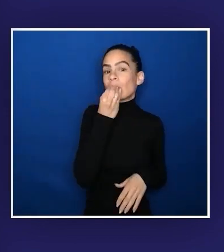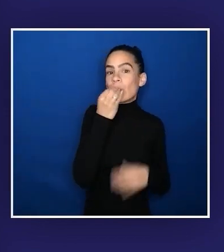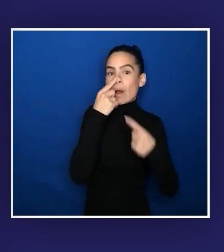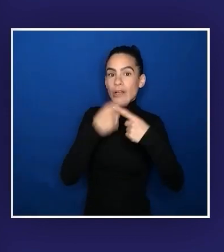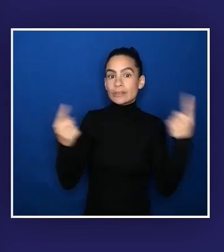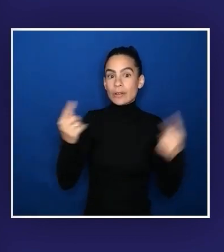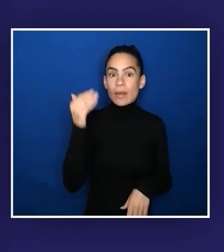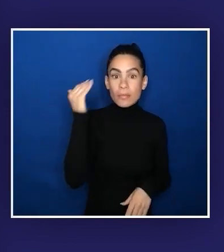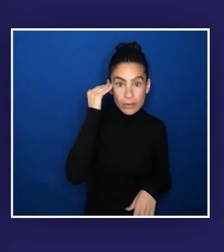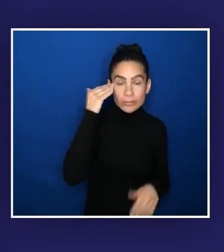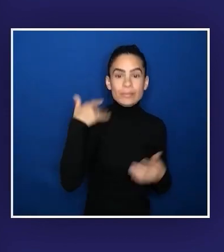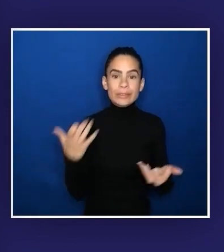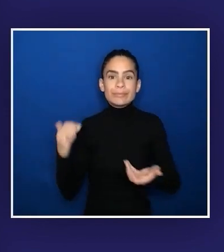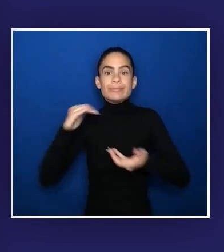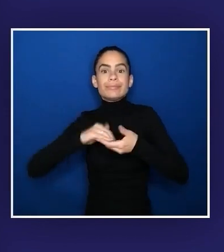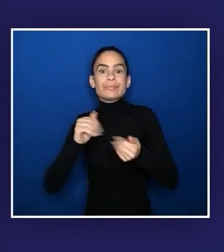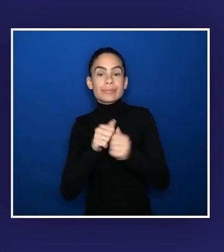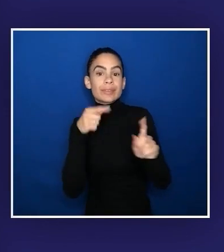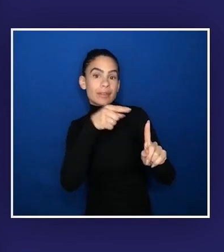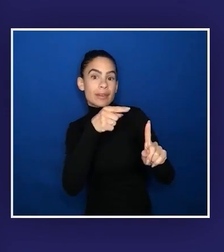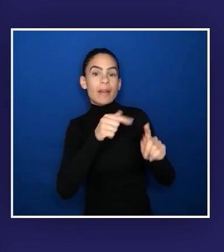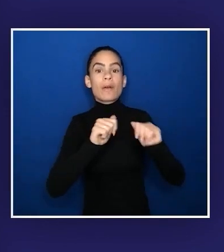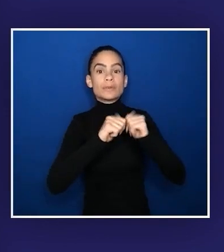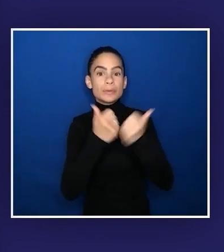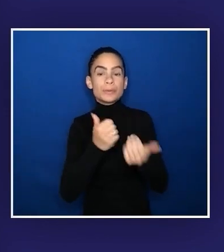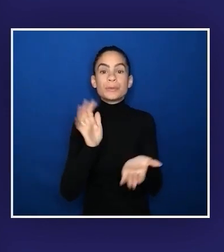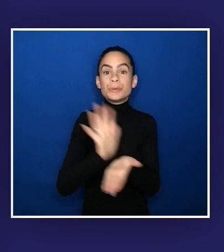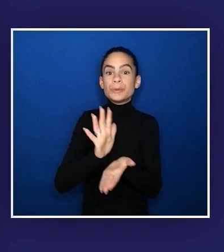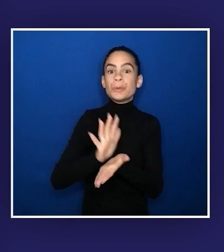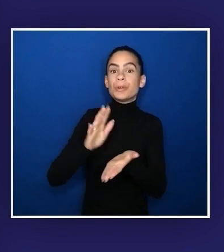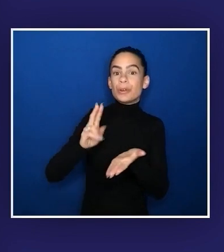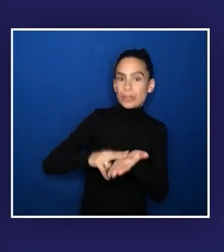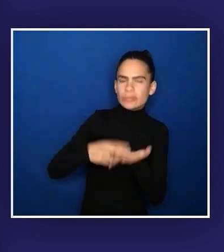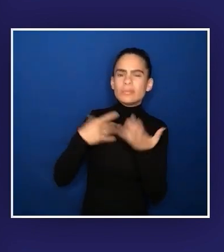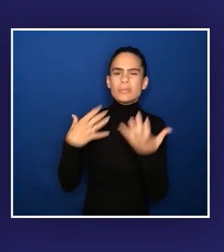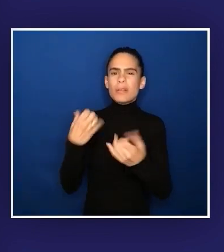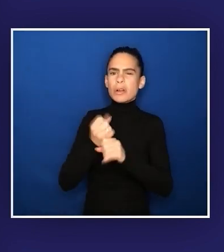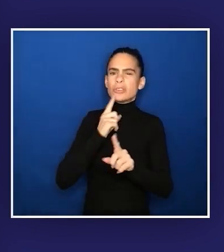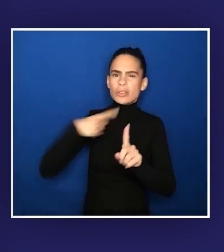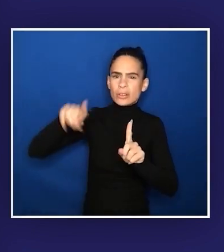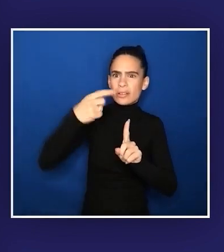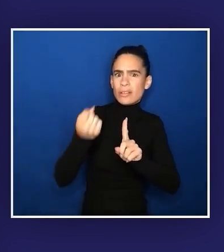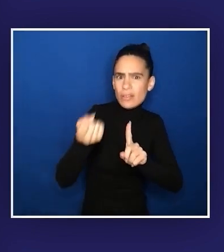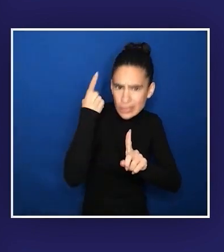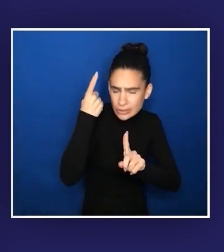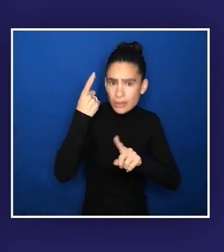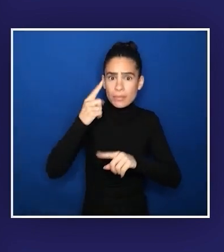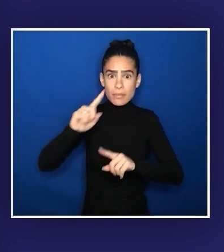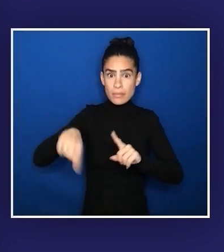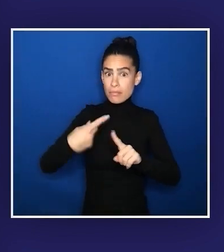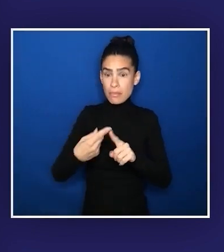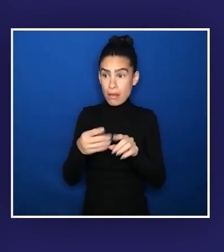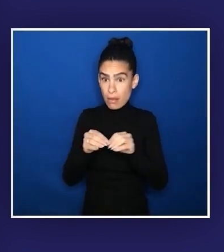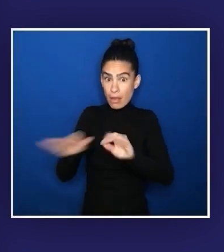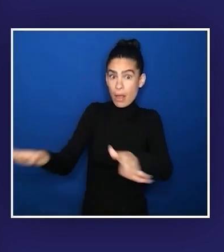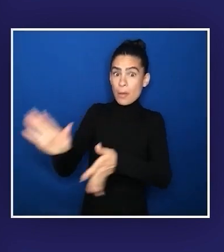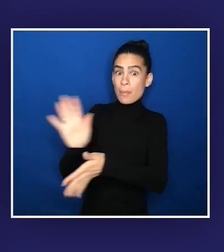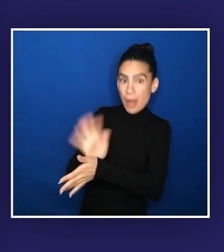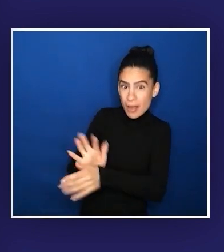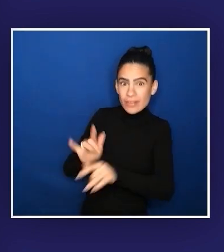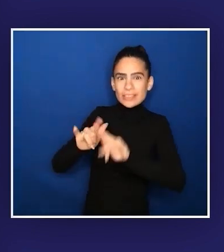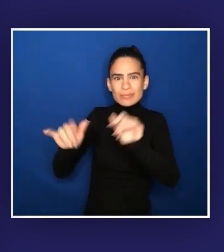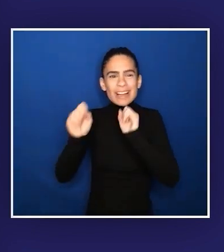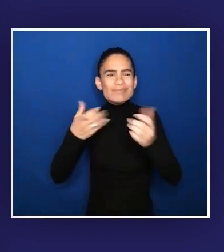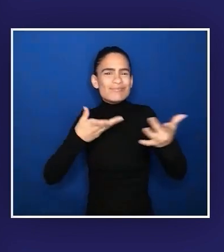roll out a curriculum about food allergy awareness and partnering with the Association of School Nurses and making sure that they're involved and kind of have